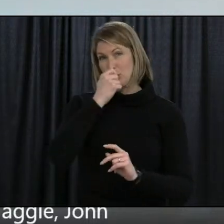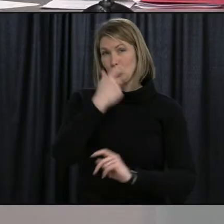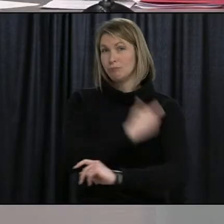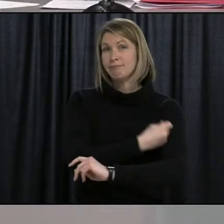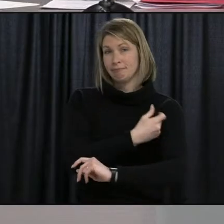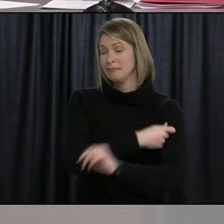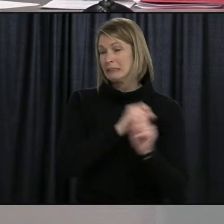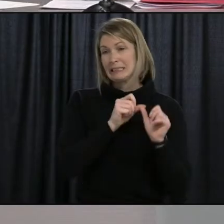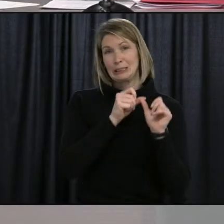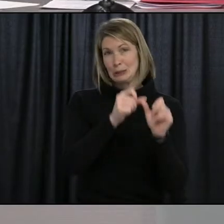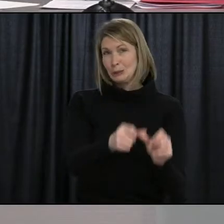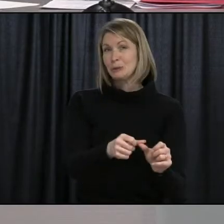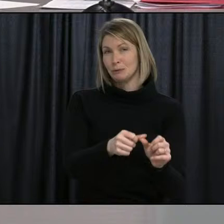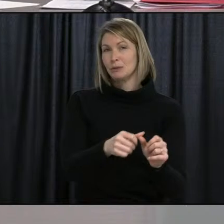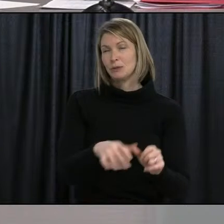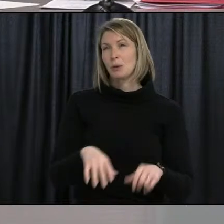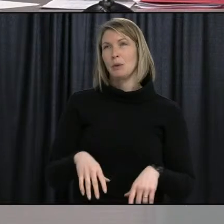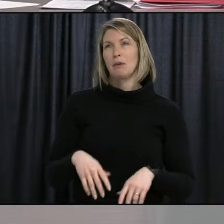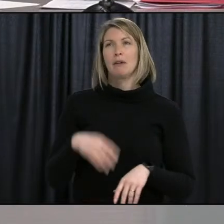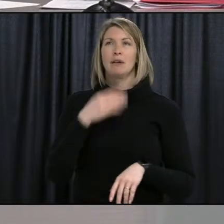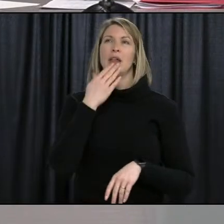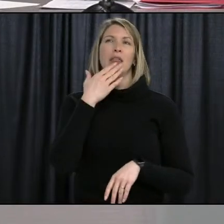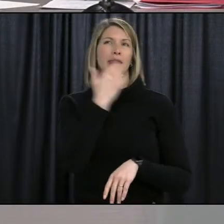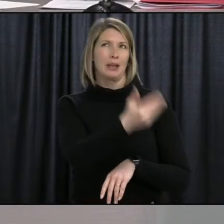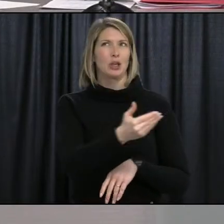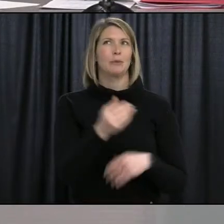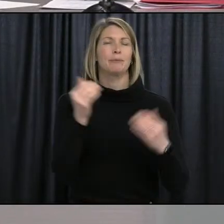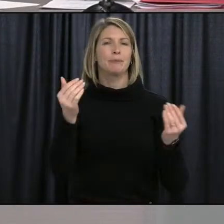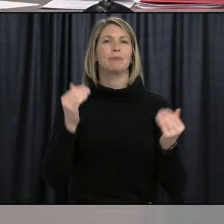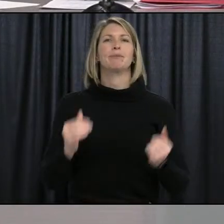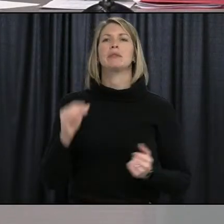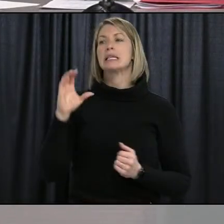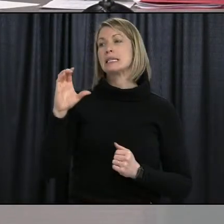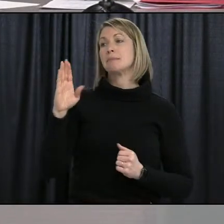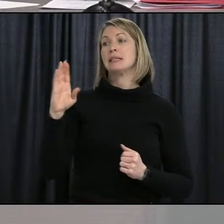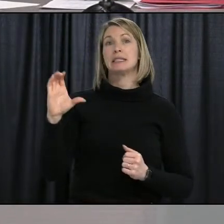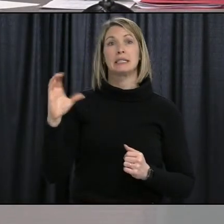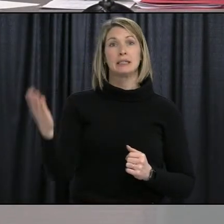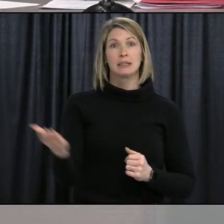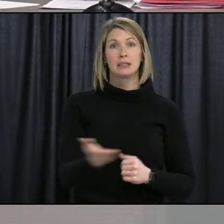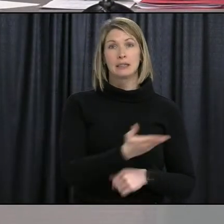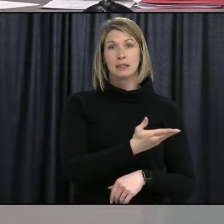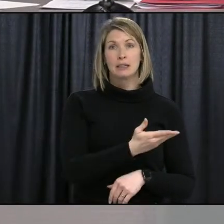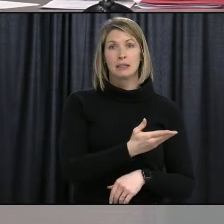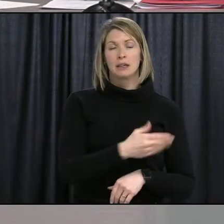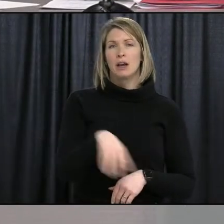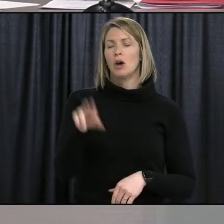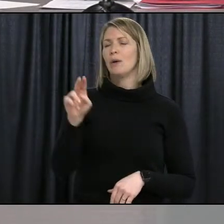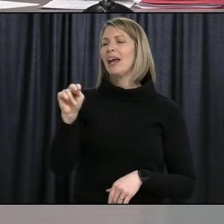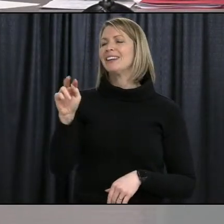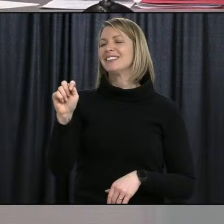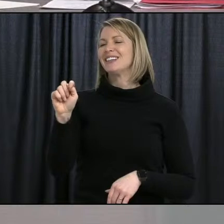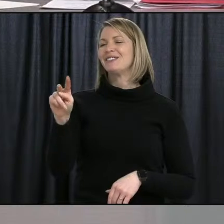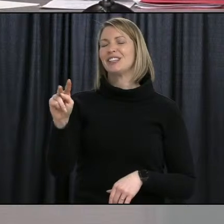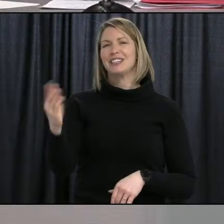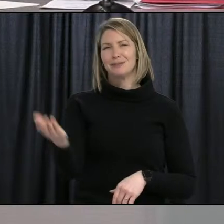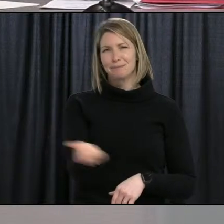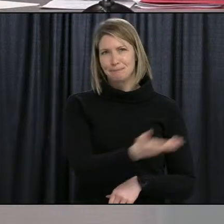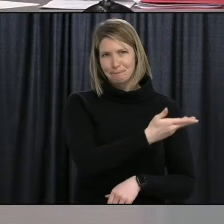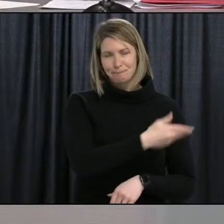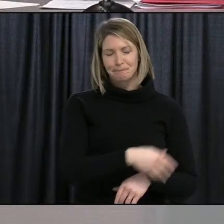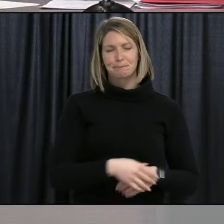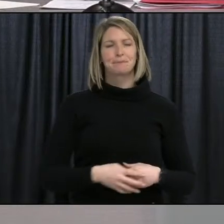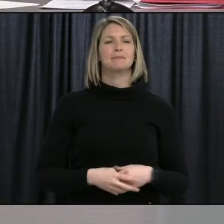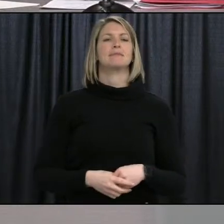Thank you. Ben Cleary with NTV, do you have a final question? Hi there. Yeah, I just have a question back